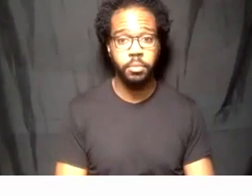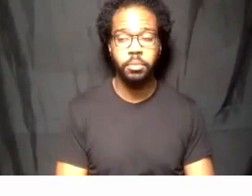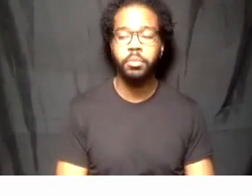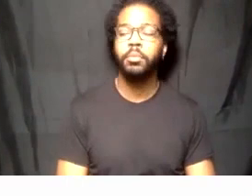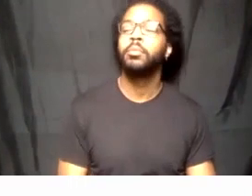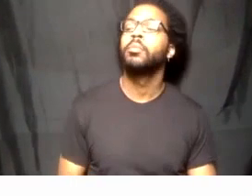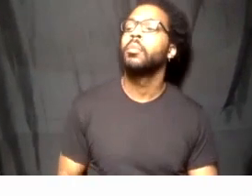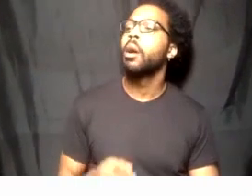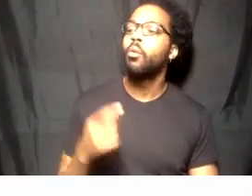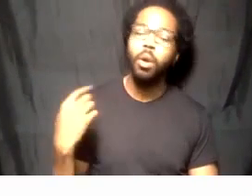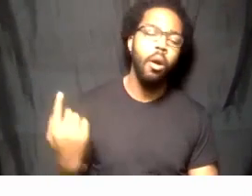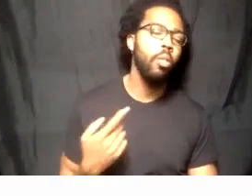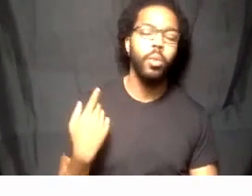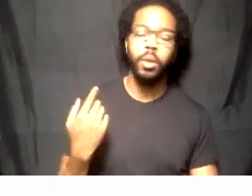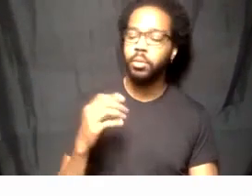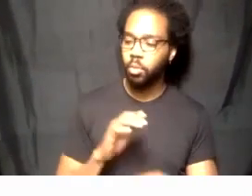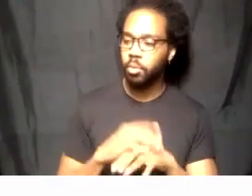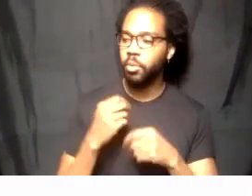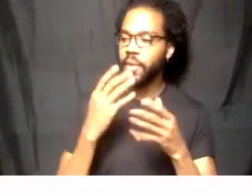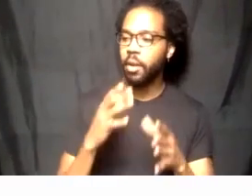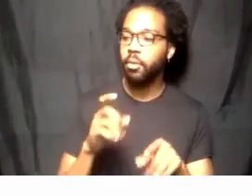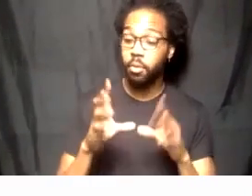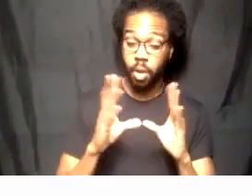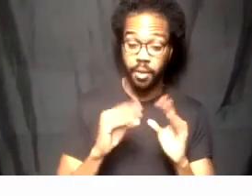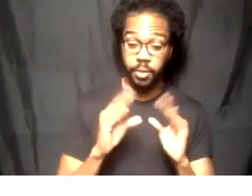provider call, have someone from